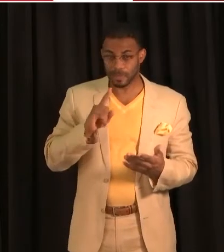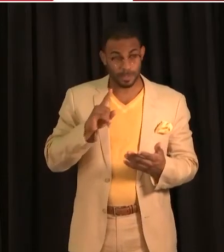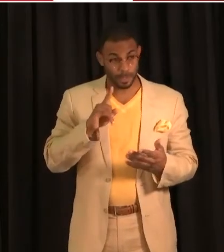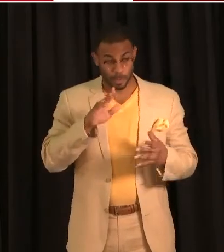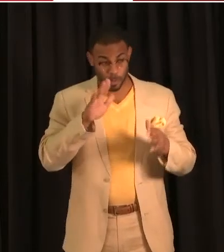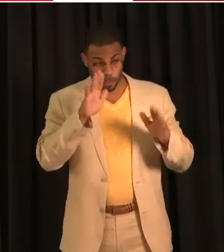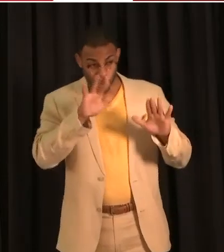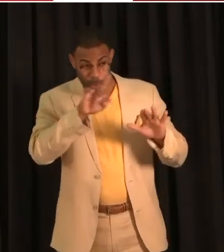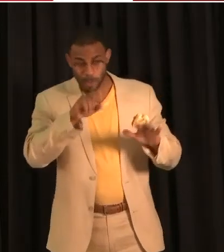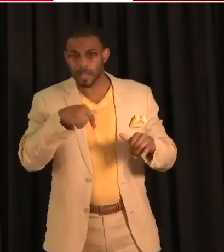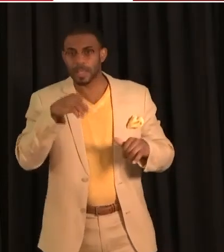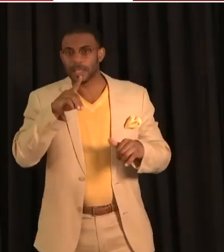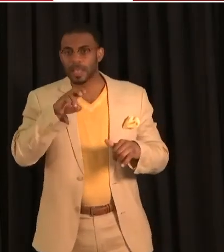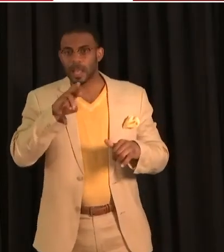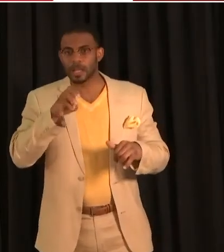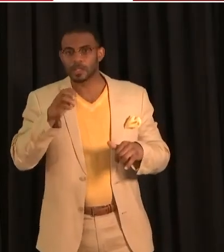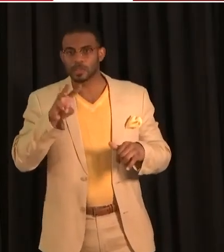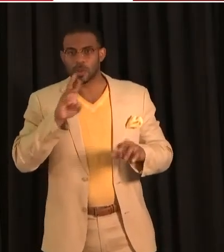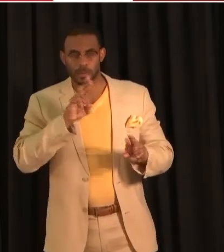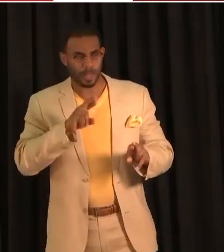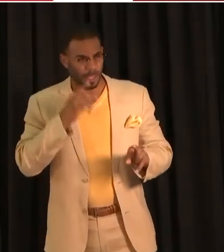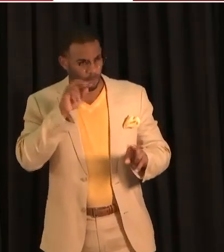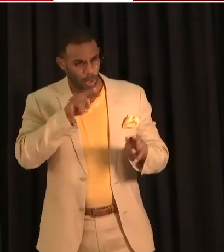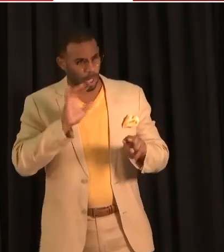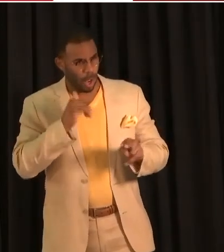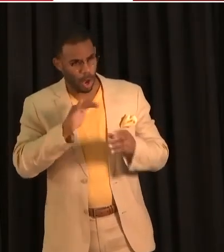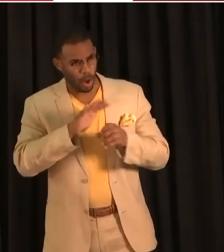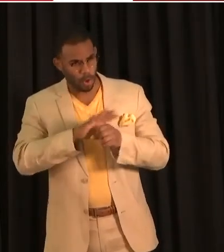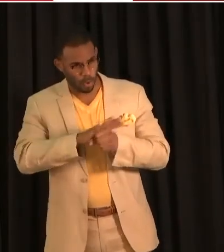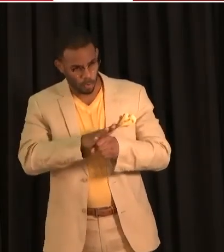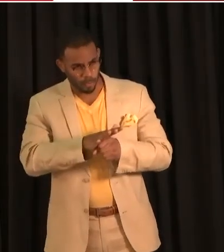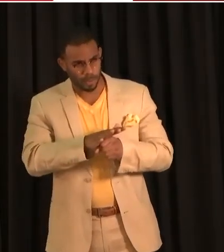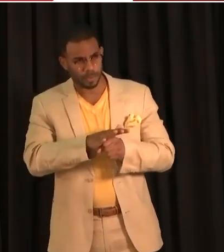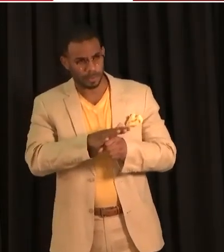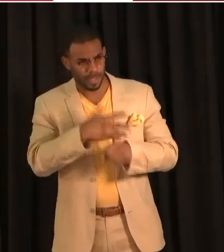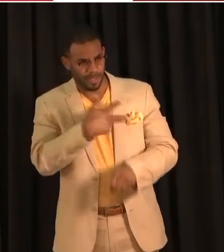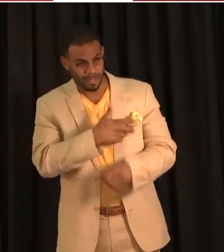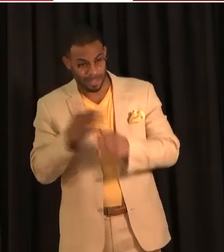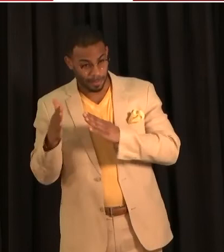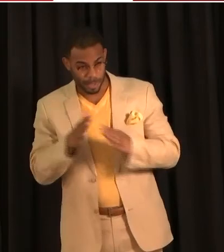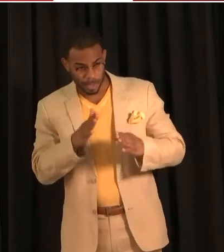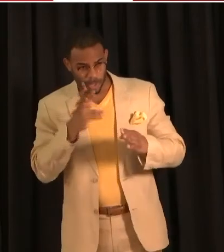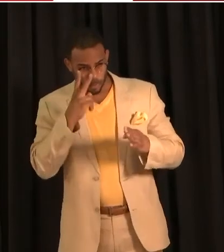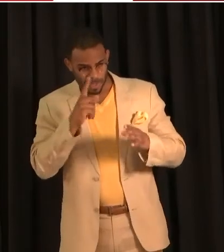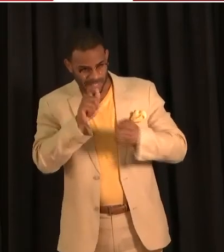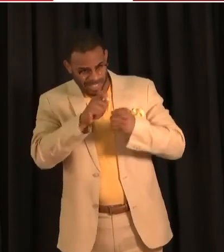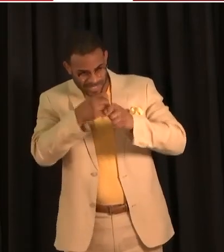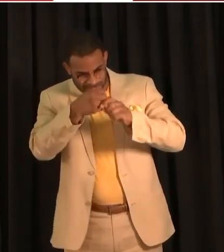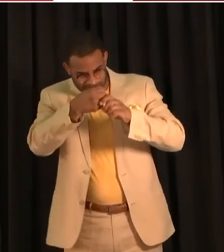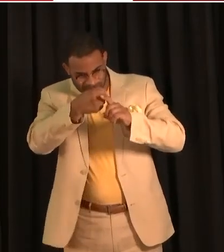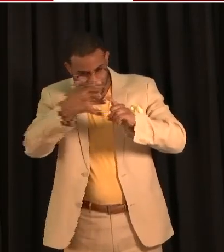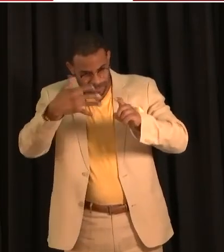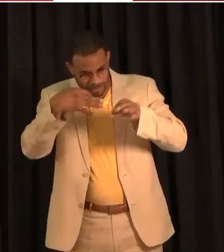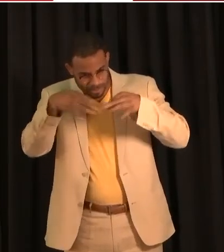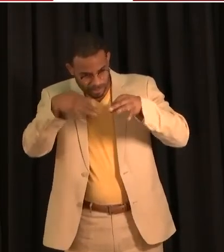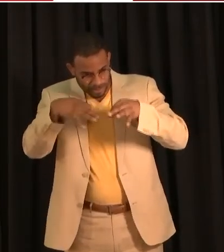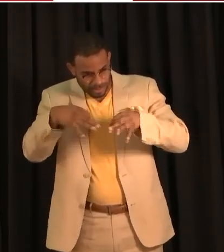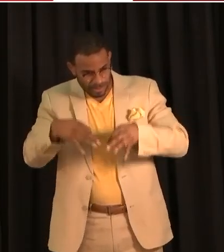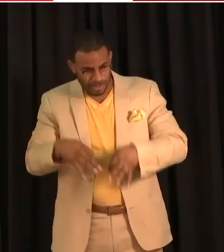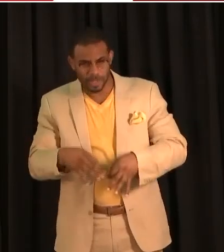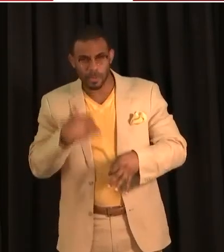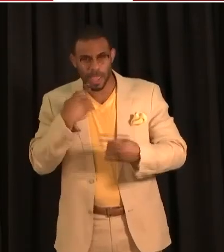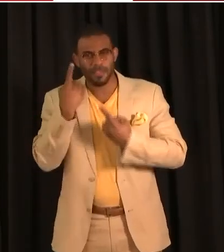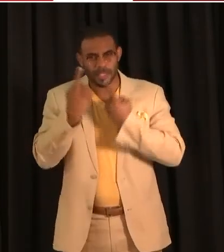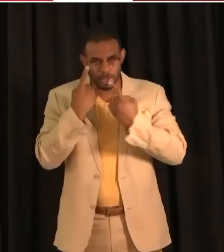That is a great question. And if you look at our COVID-19 vaccination plan, we did